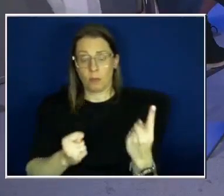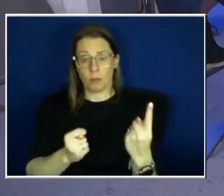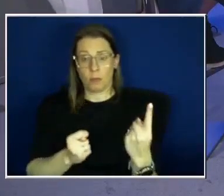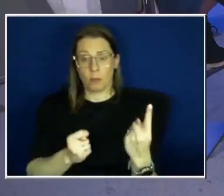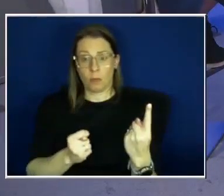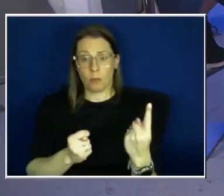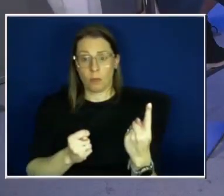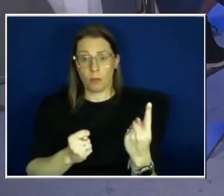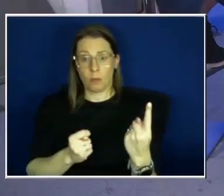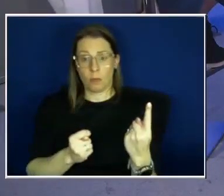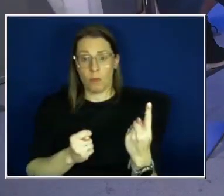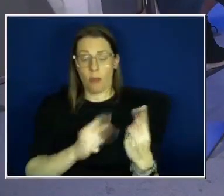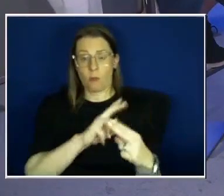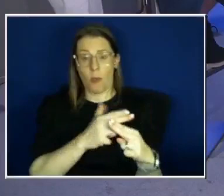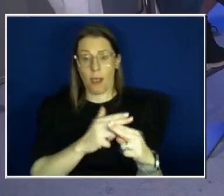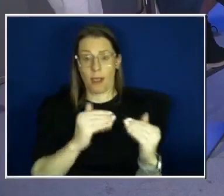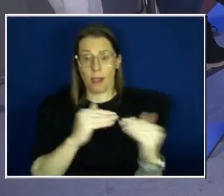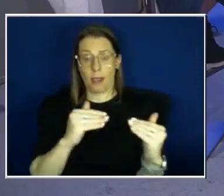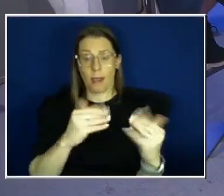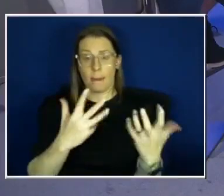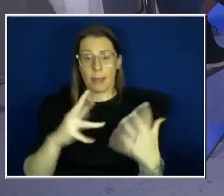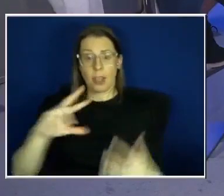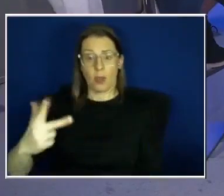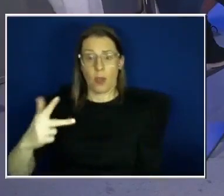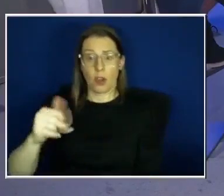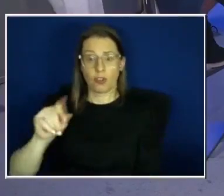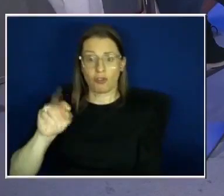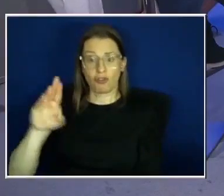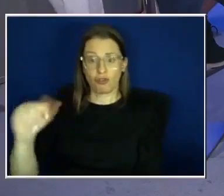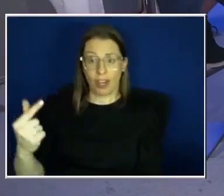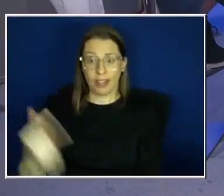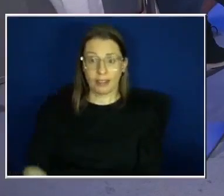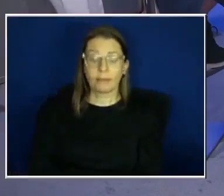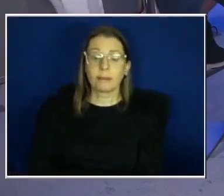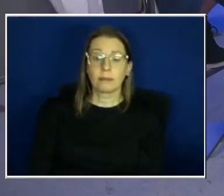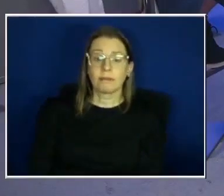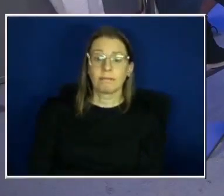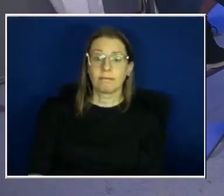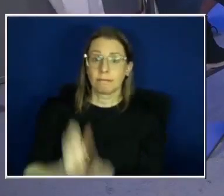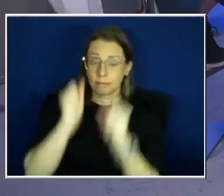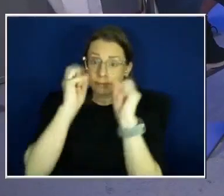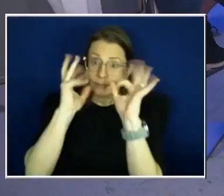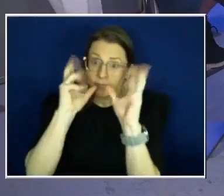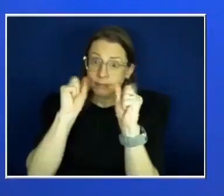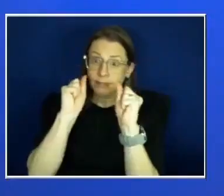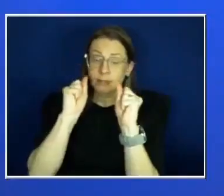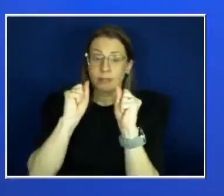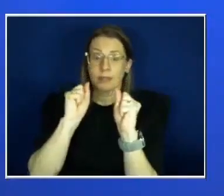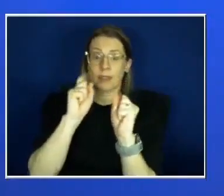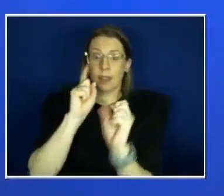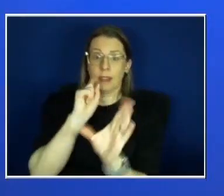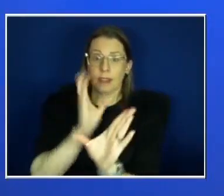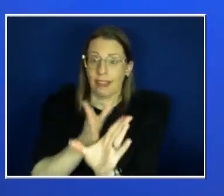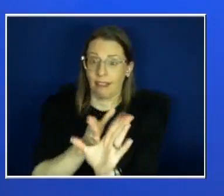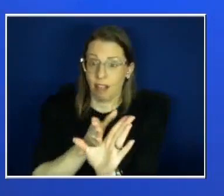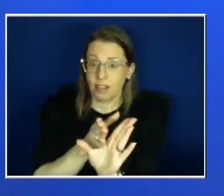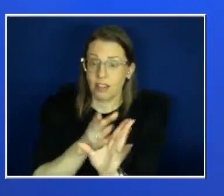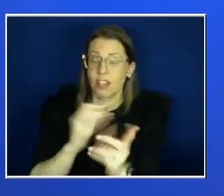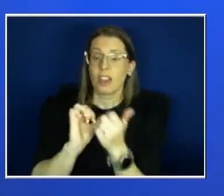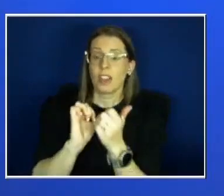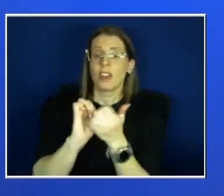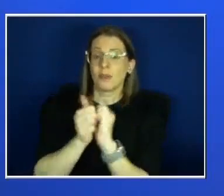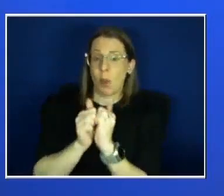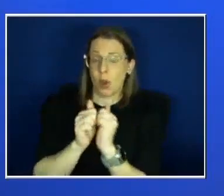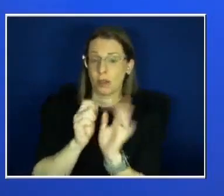weight. Now you may be third string. Yeah. So I'm fascinated by the psychology of sport, particularly